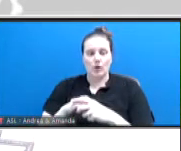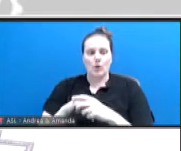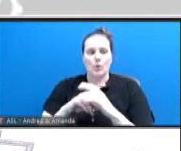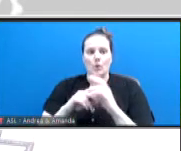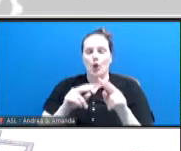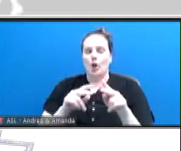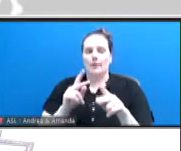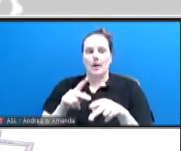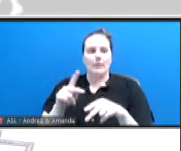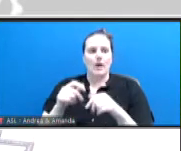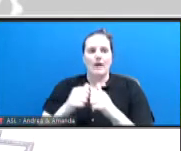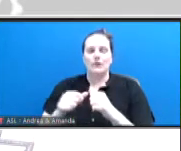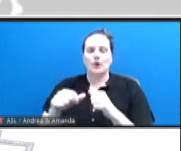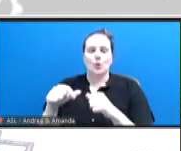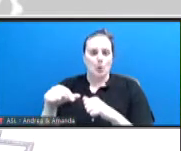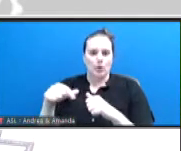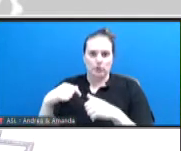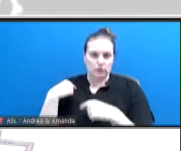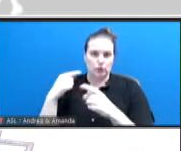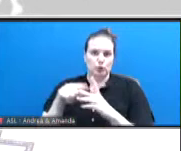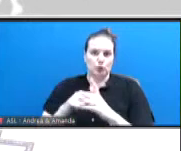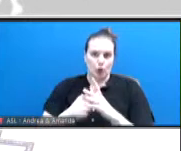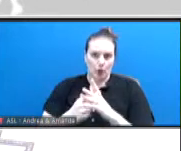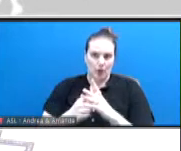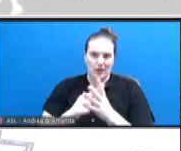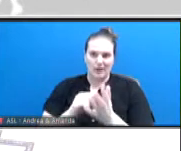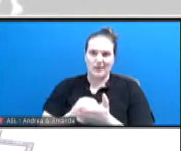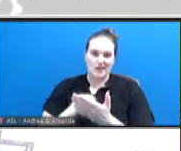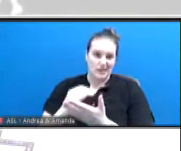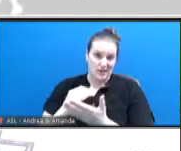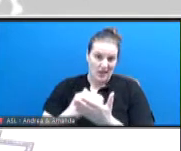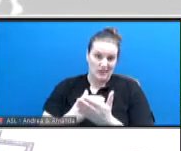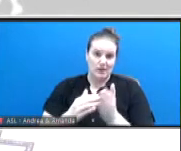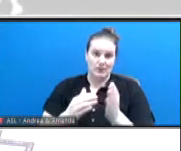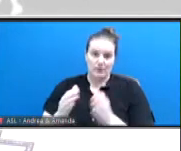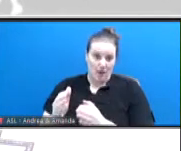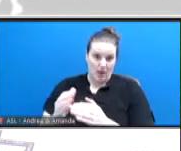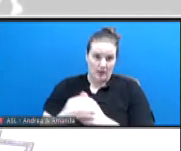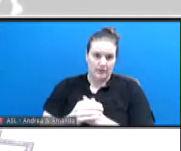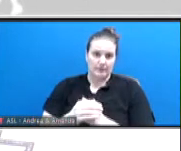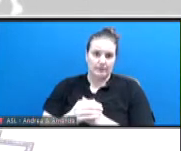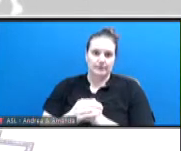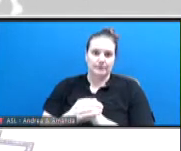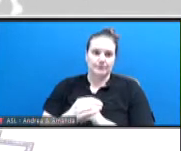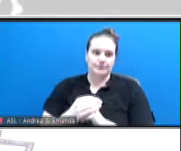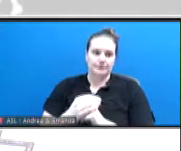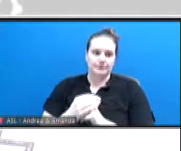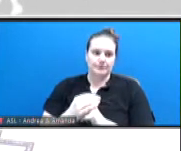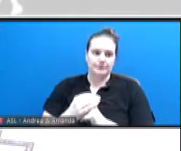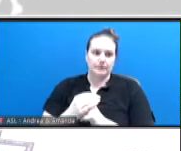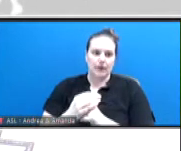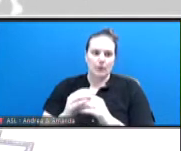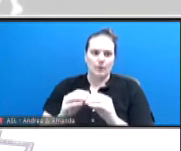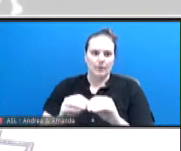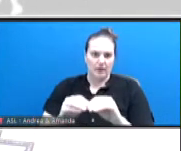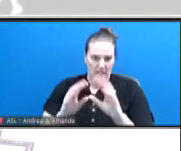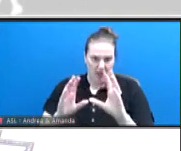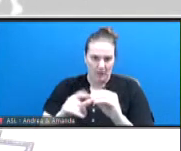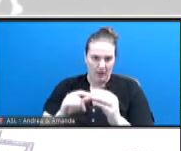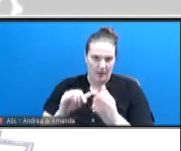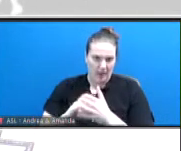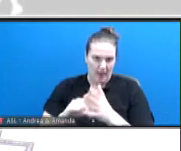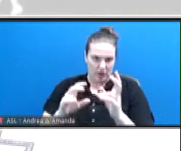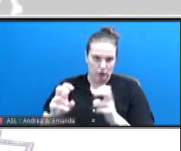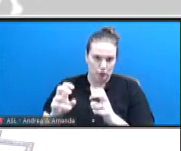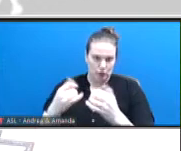every quarter since we started. And those are lesson plans. And let me just be clear about the issue with this. So now that